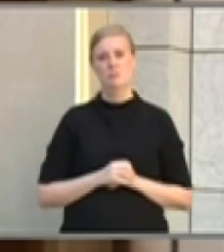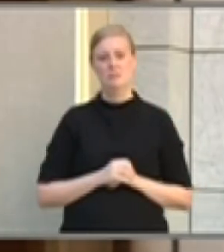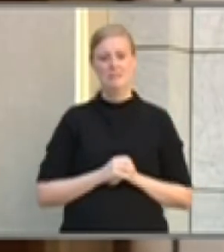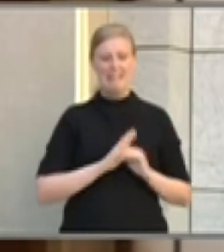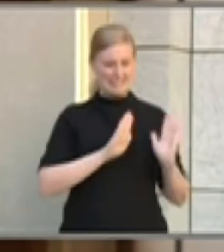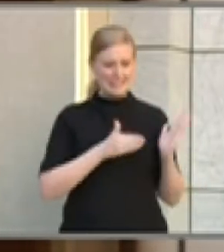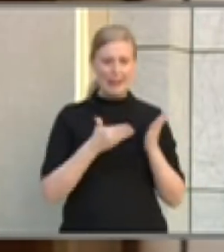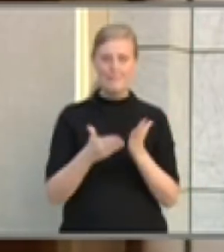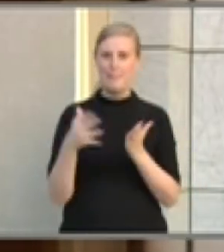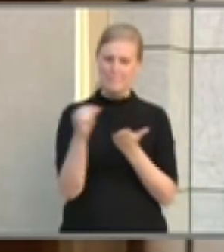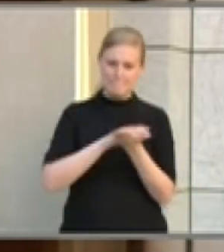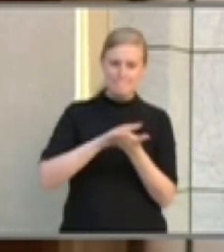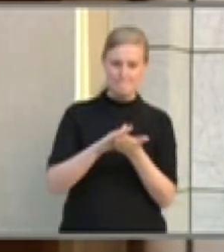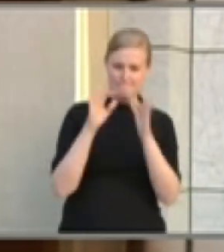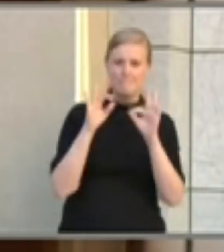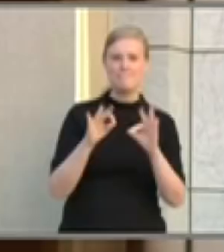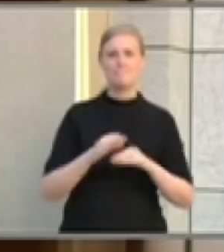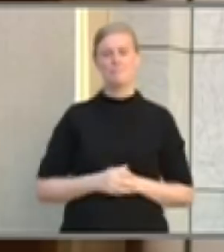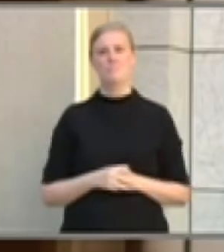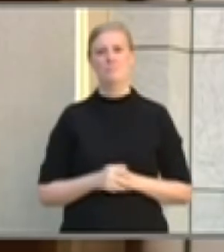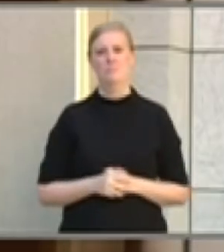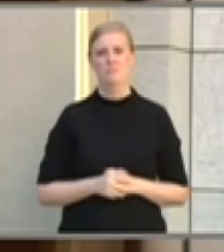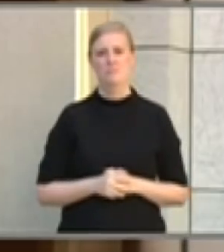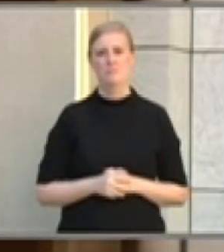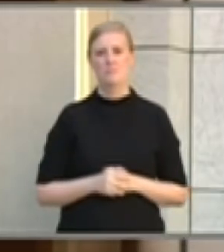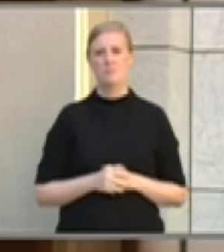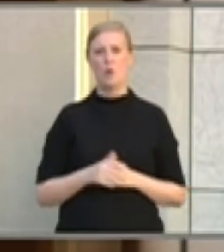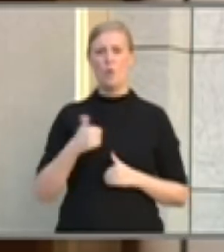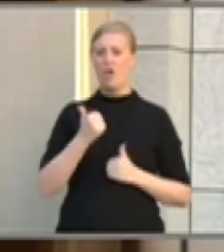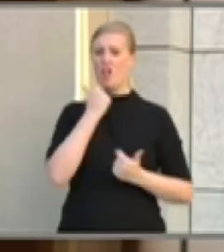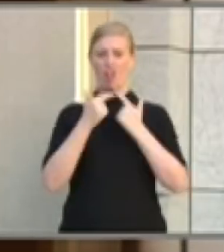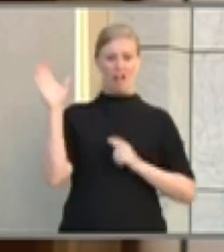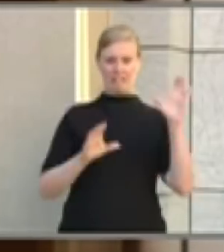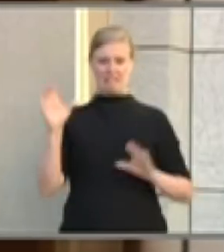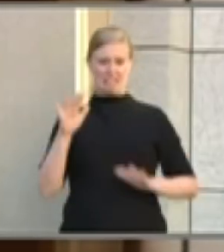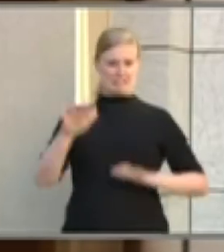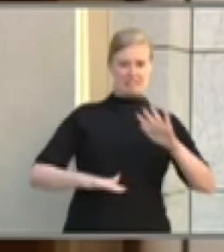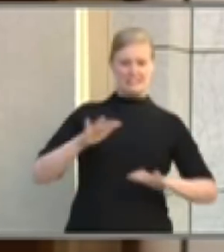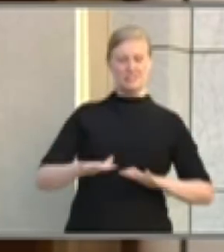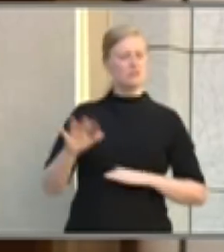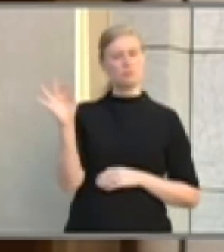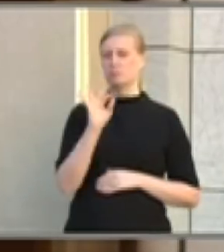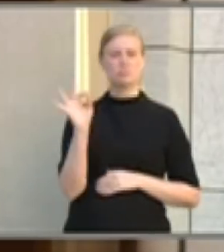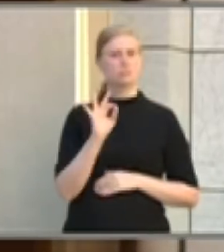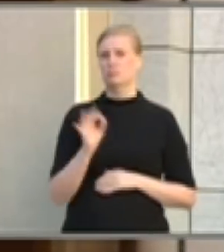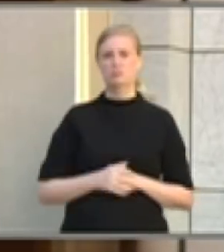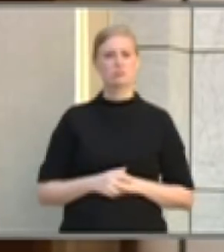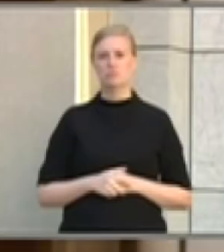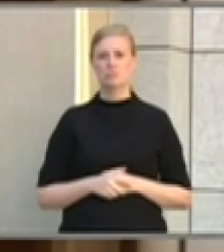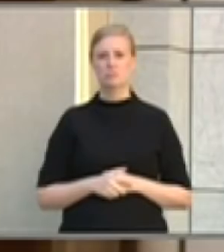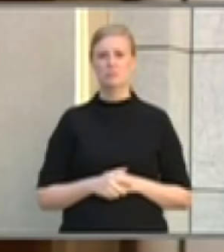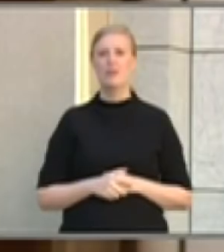It is never the time for rash and ill-conceived decisions. That is why we have